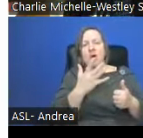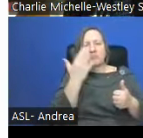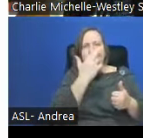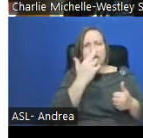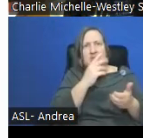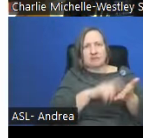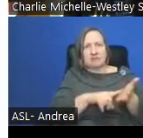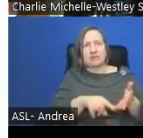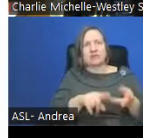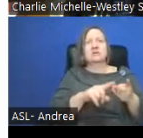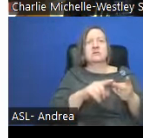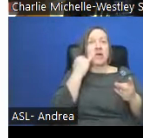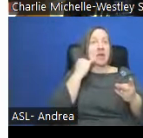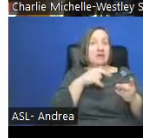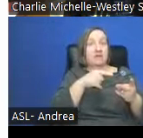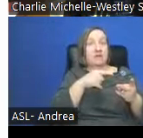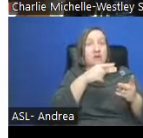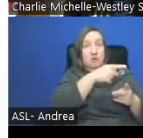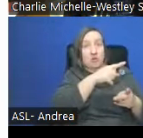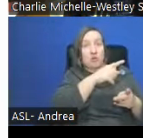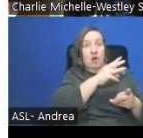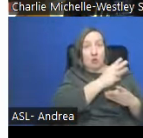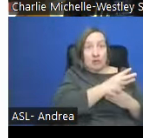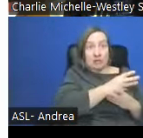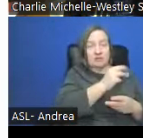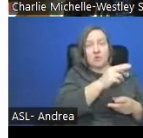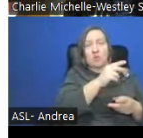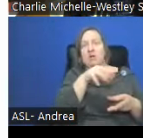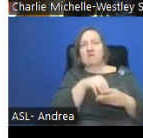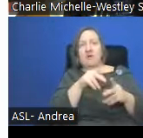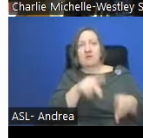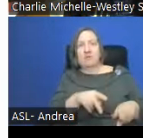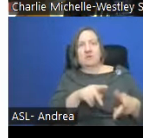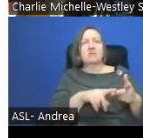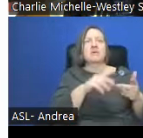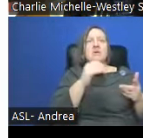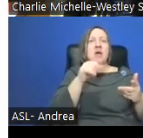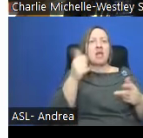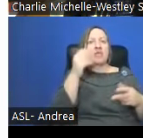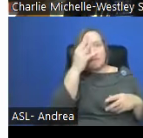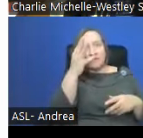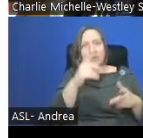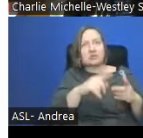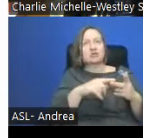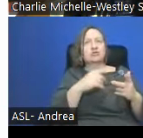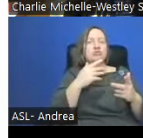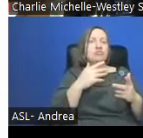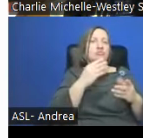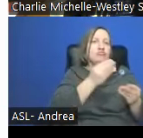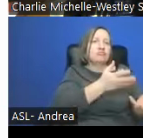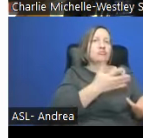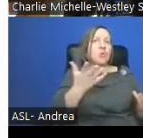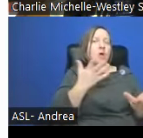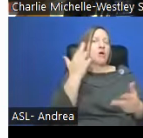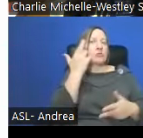investigation, 2, whether the member is a witness or an involved member, and 3, other information necessary to reasonably inform the involved member of the